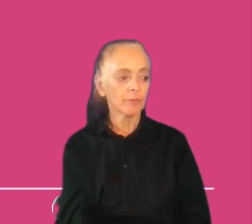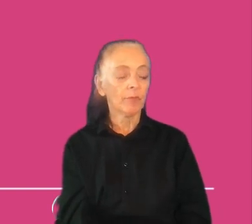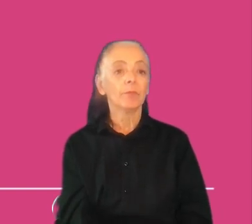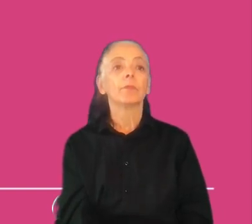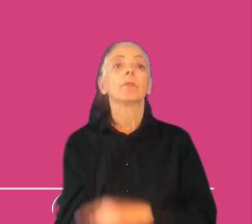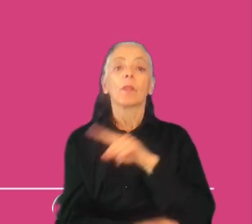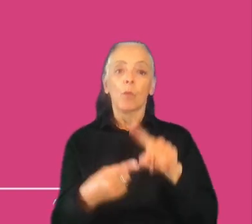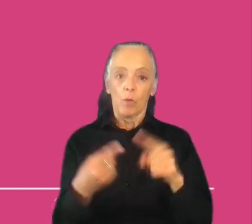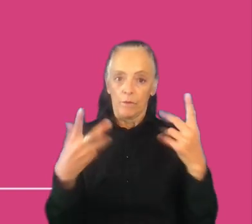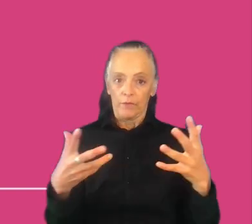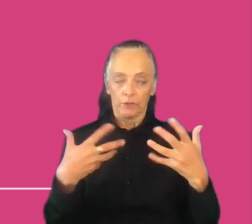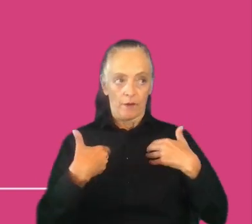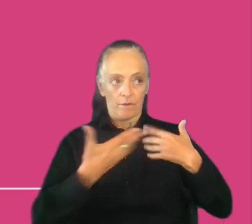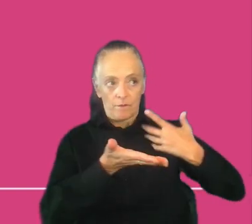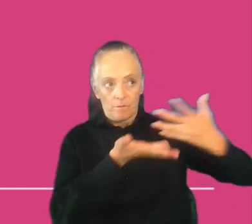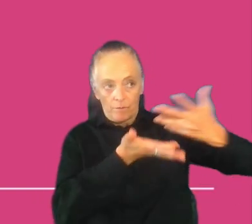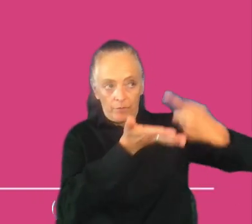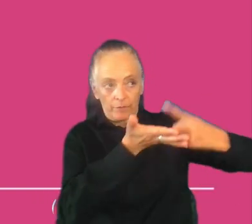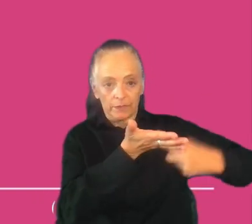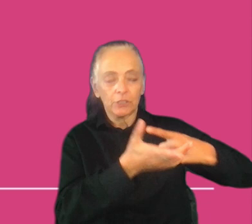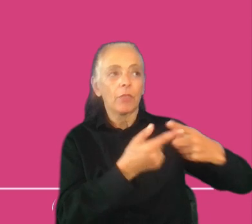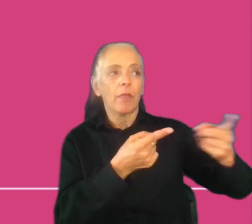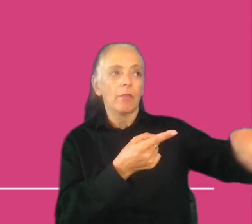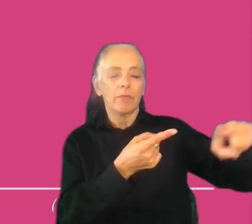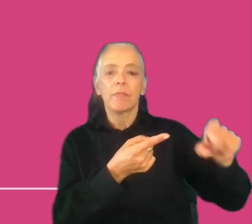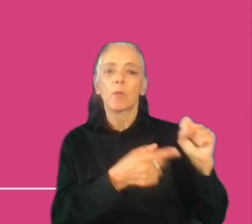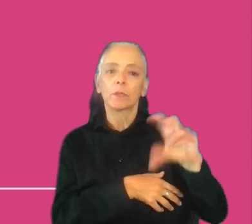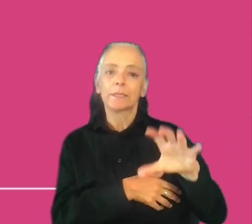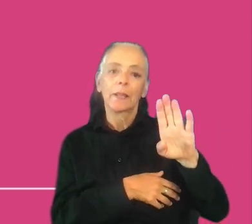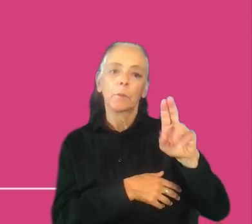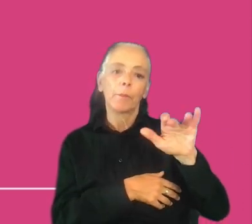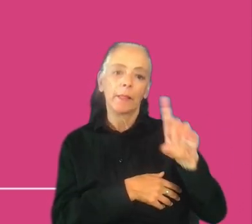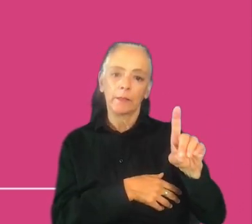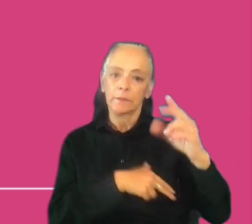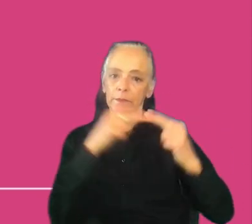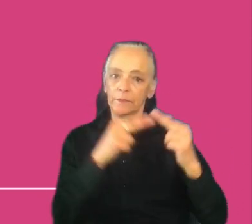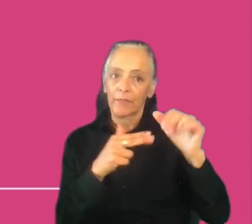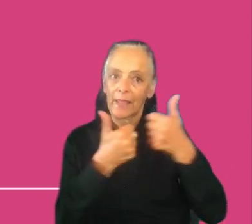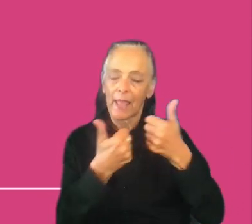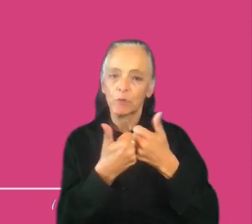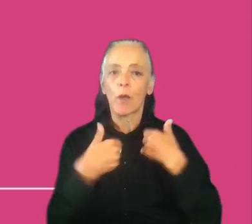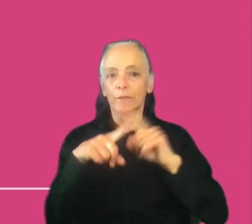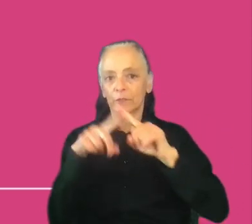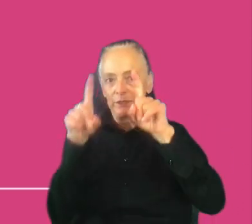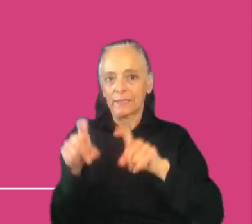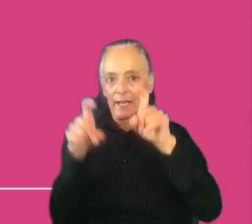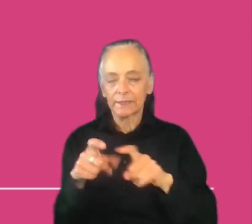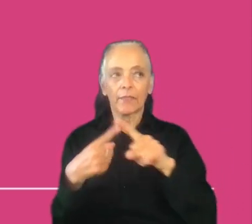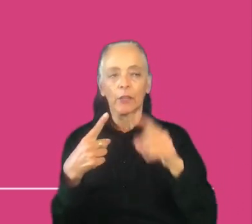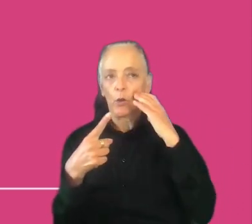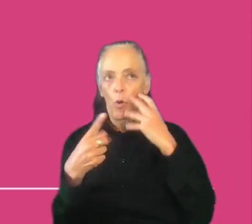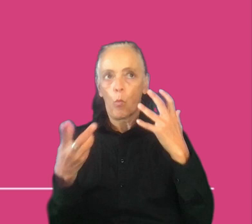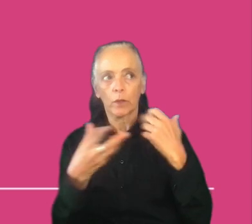once you've had that conversation they've probably sent you a build of the games you've got ready to test and you know what it is that is useful feedback to them and